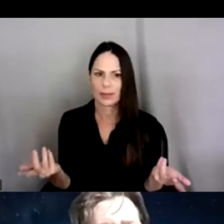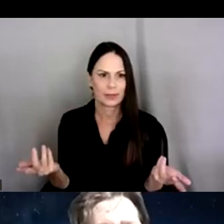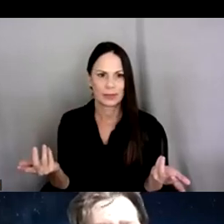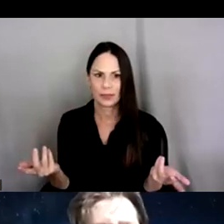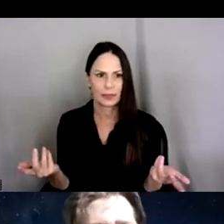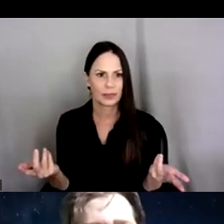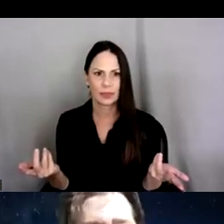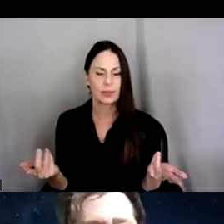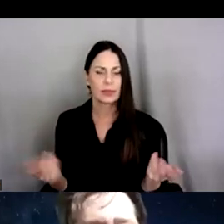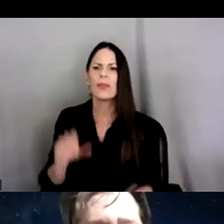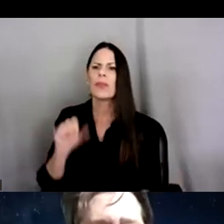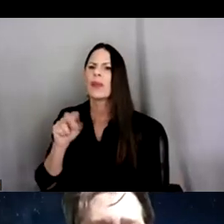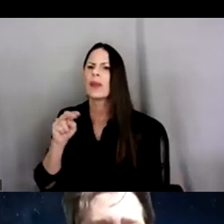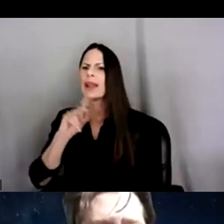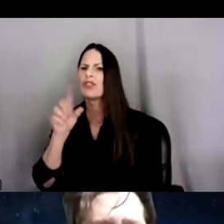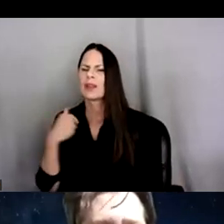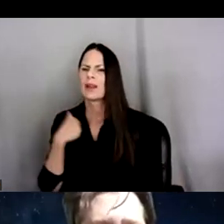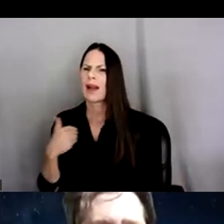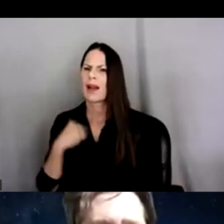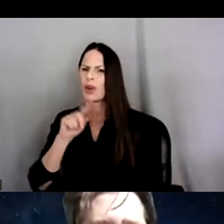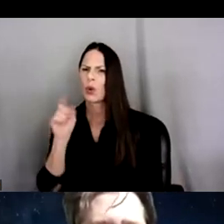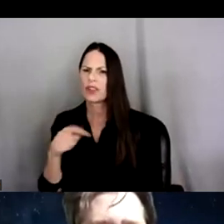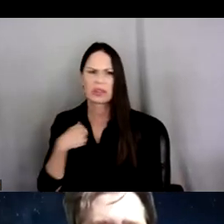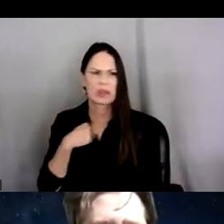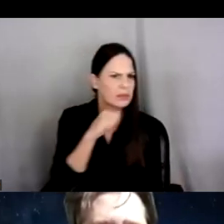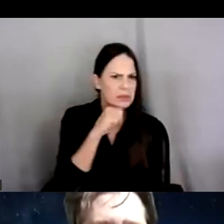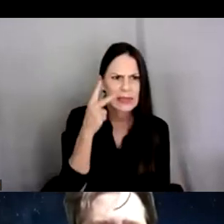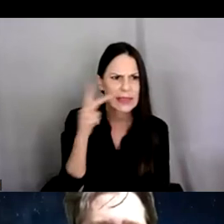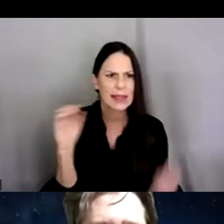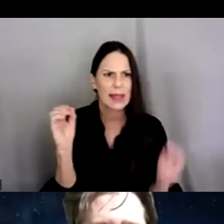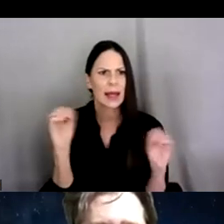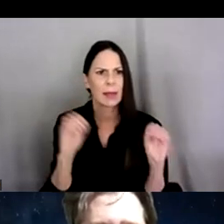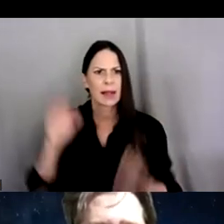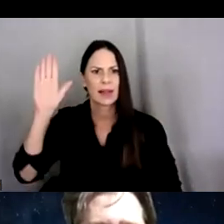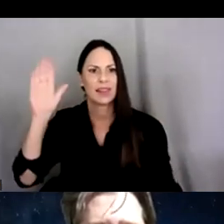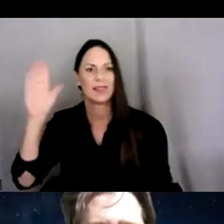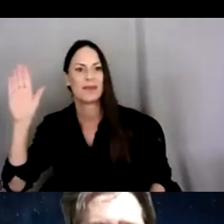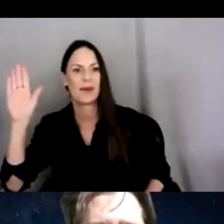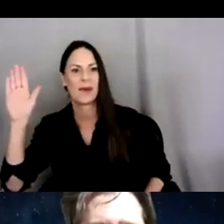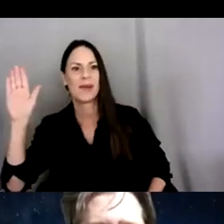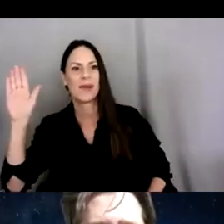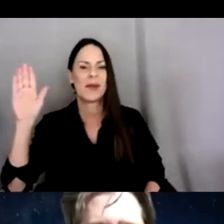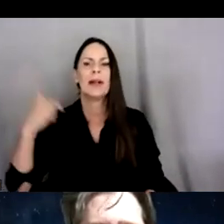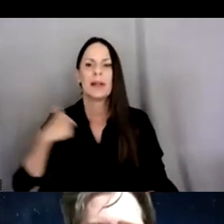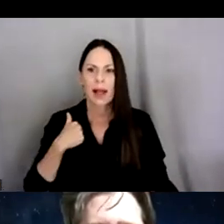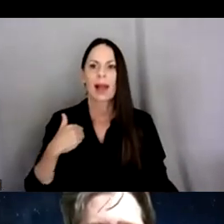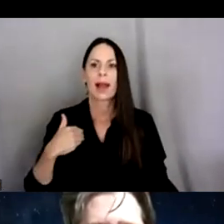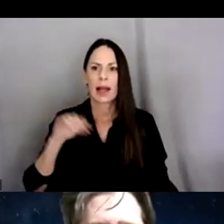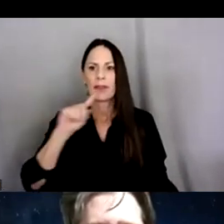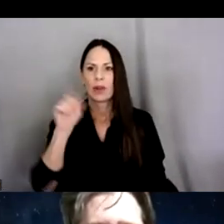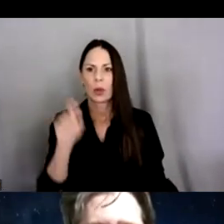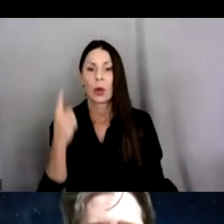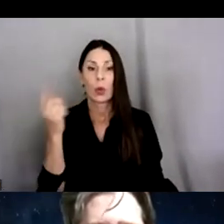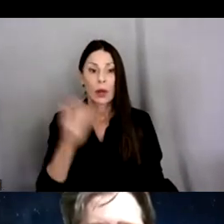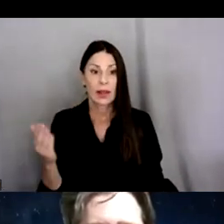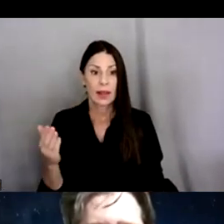so Angelina, I have a question. I didn't see anybody else's hand up. I have a question. One of the things that's happening with